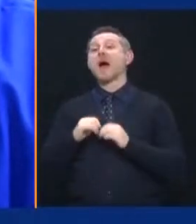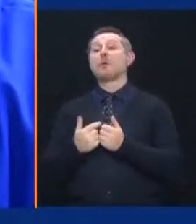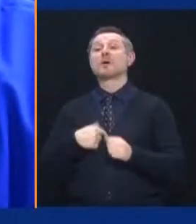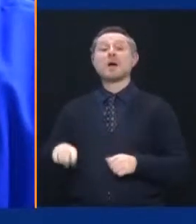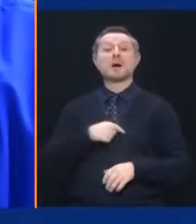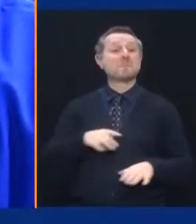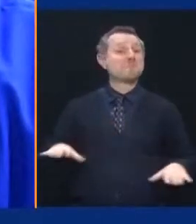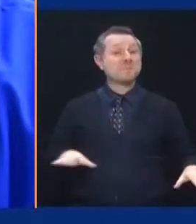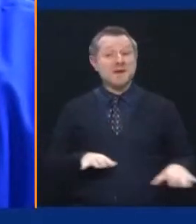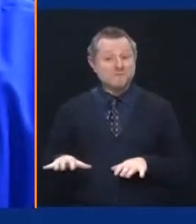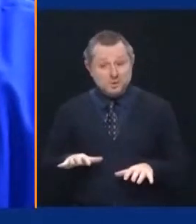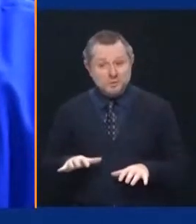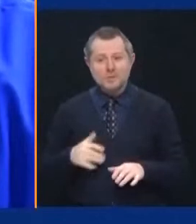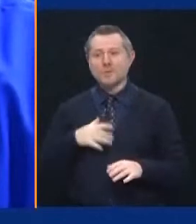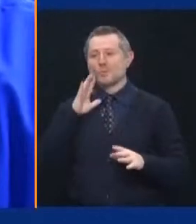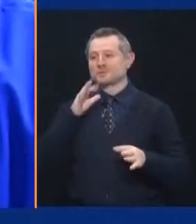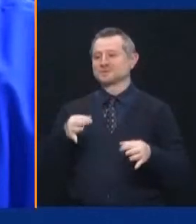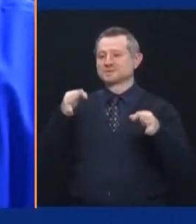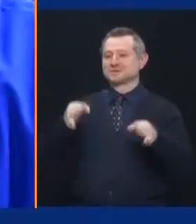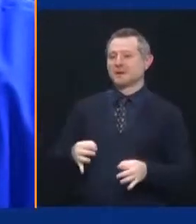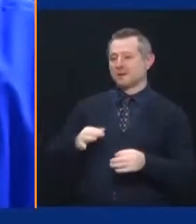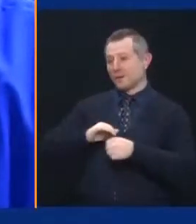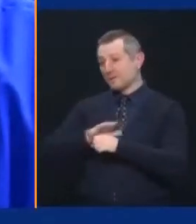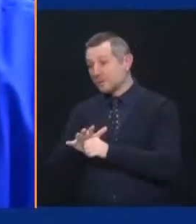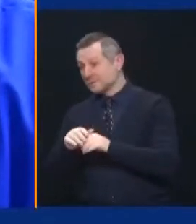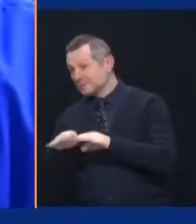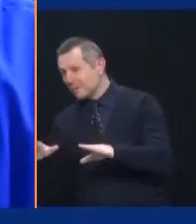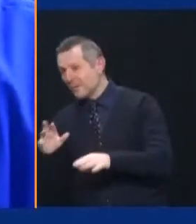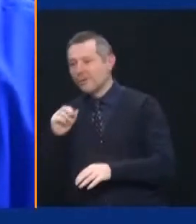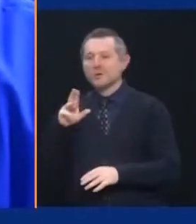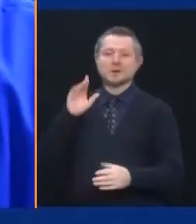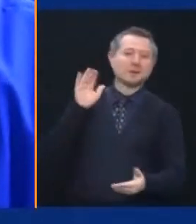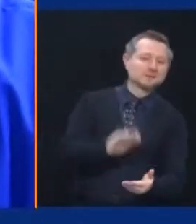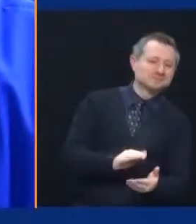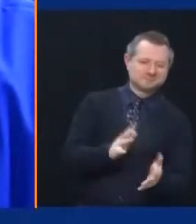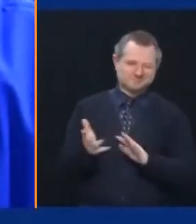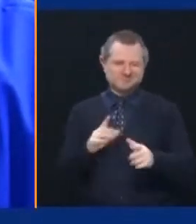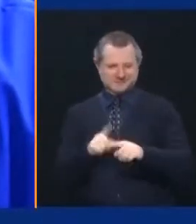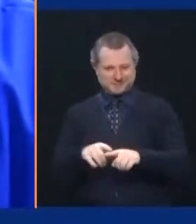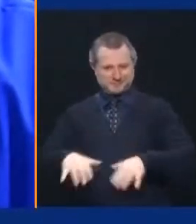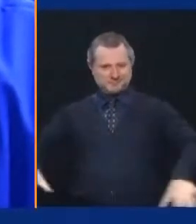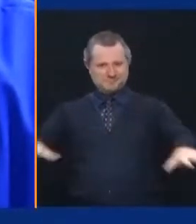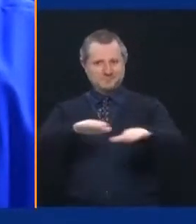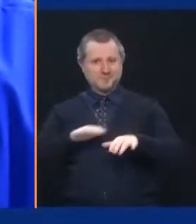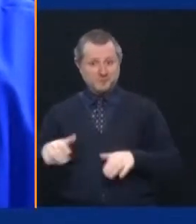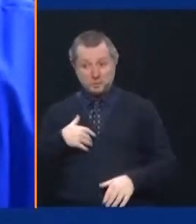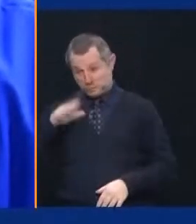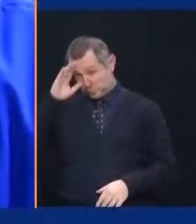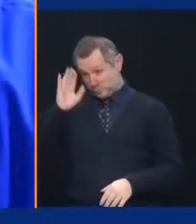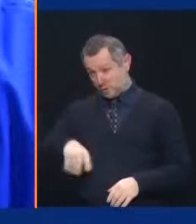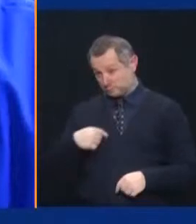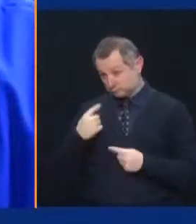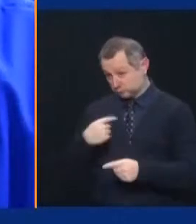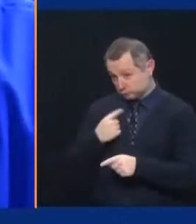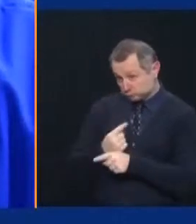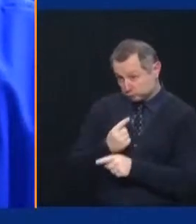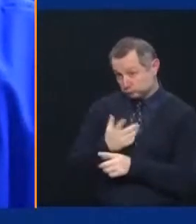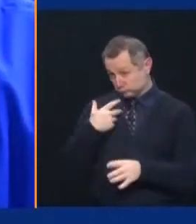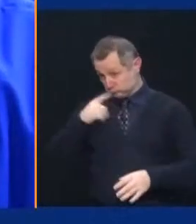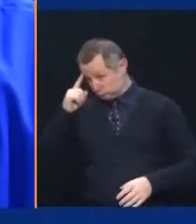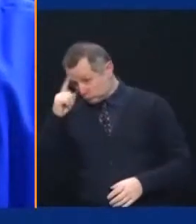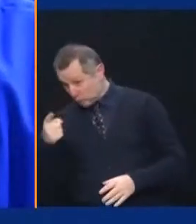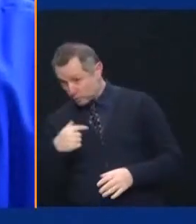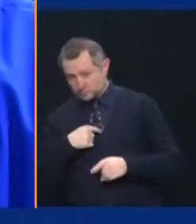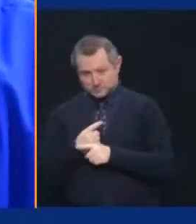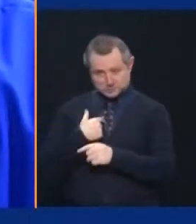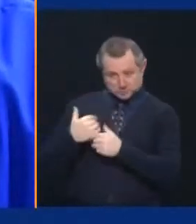going to determine what happens with this virus. And we've seen that when we're smart and we're responsible, we can bring it down. And